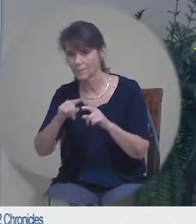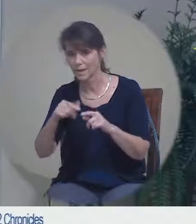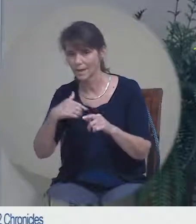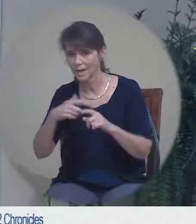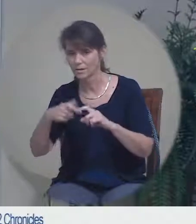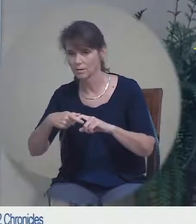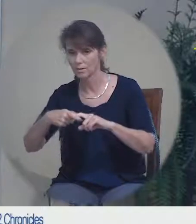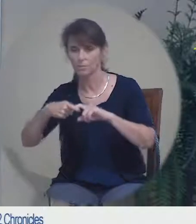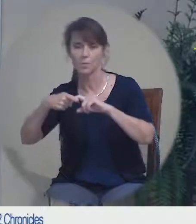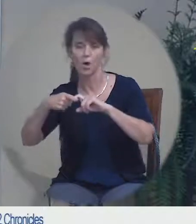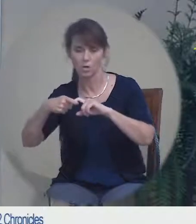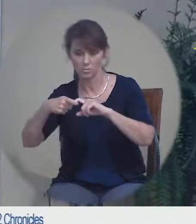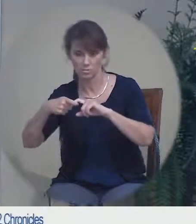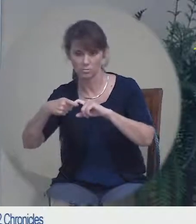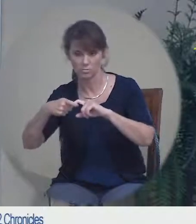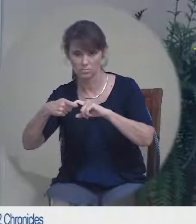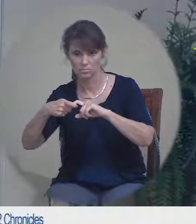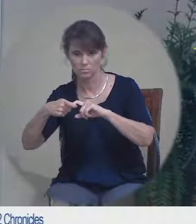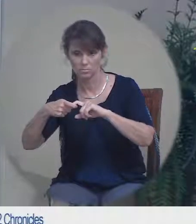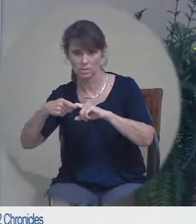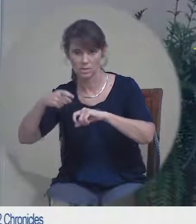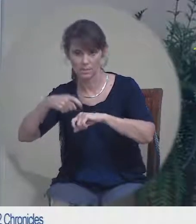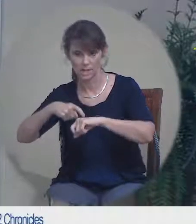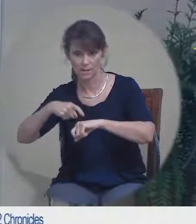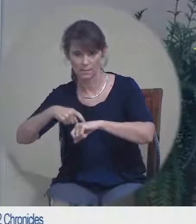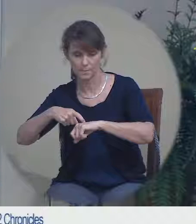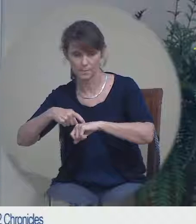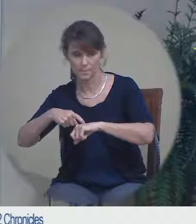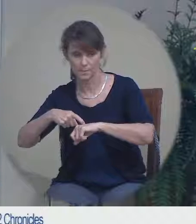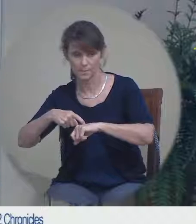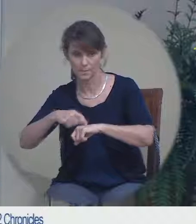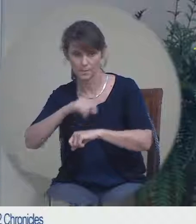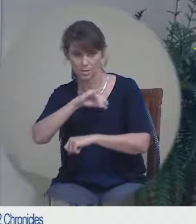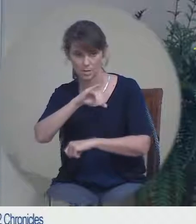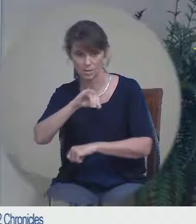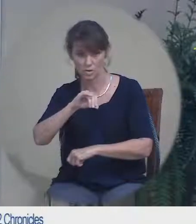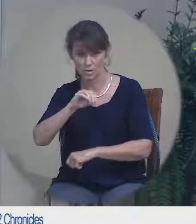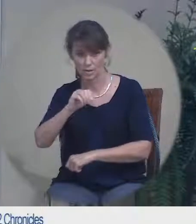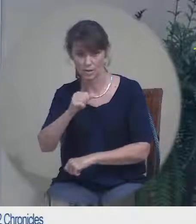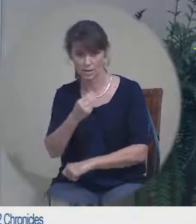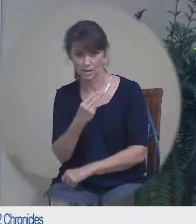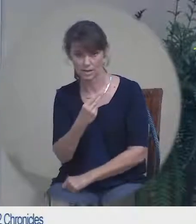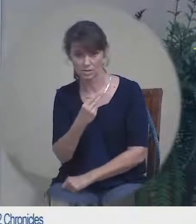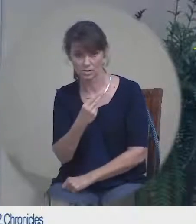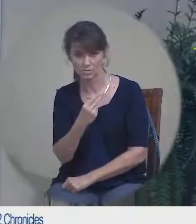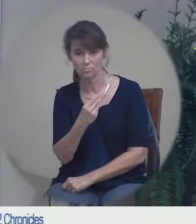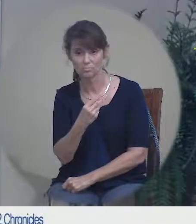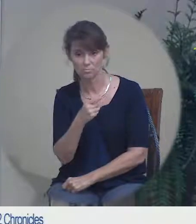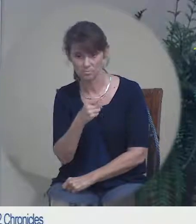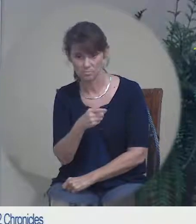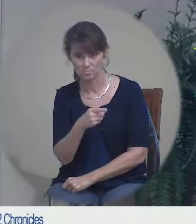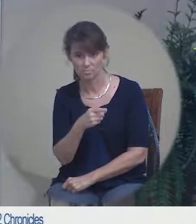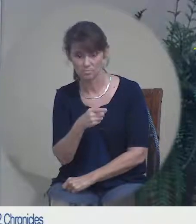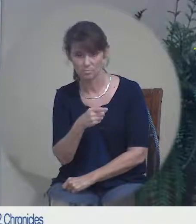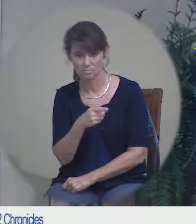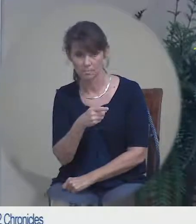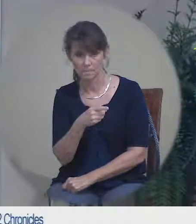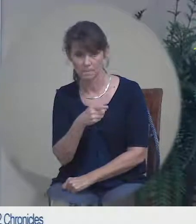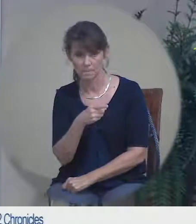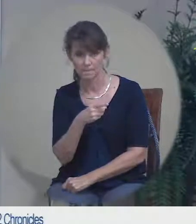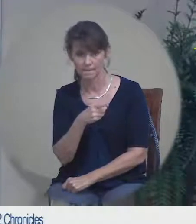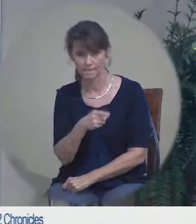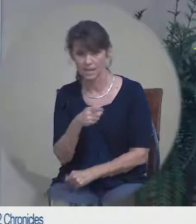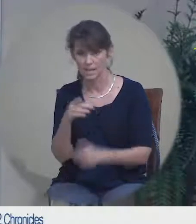to vindicate against Israel. When Joash mentioned, it seemed like Amaziah grew proudful. He says he had talked about